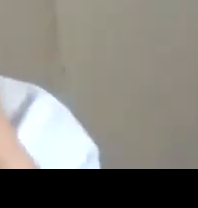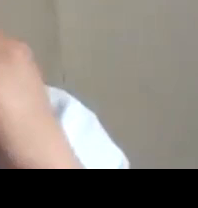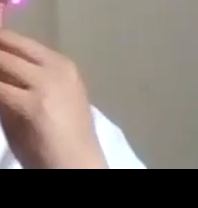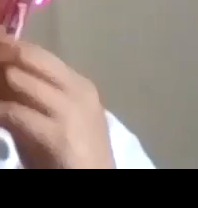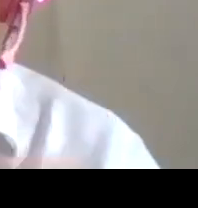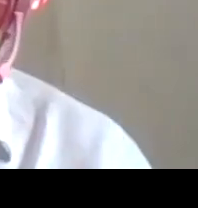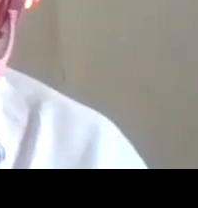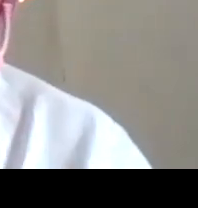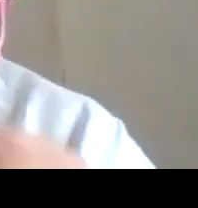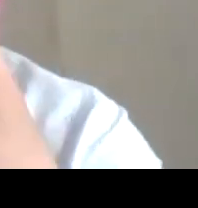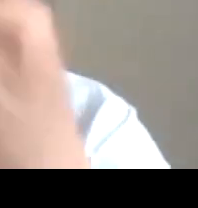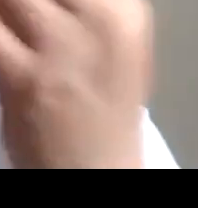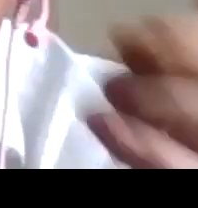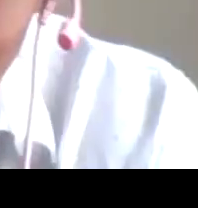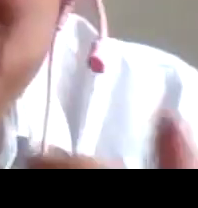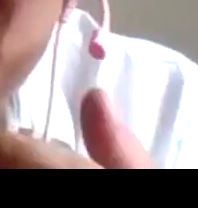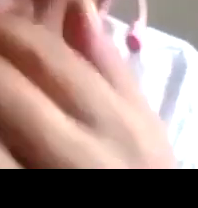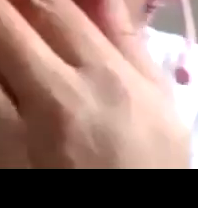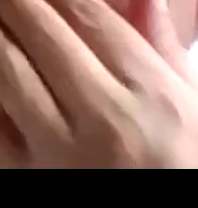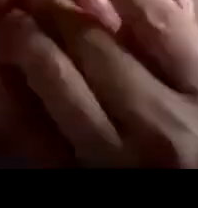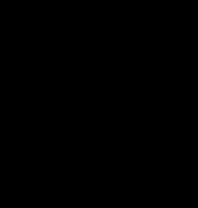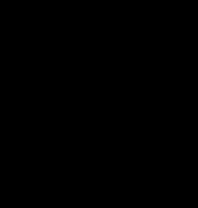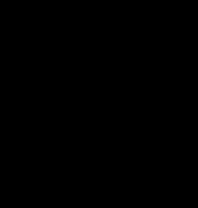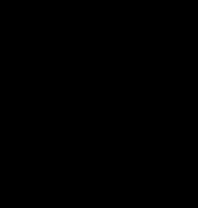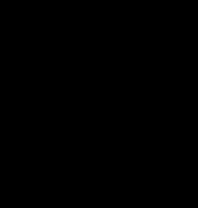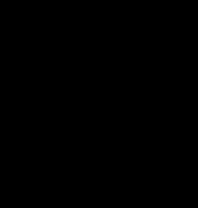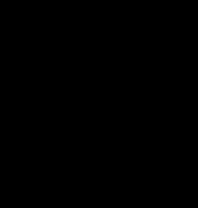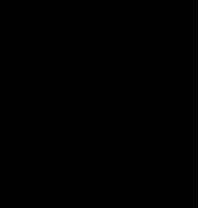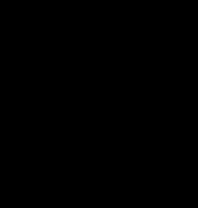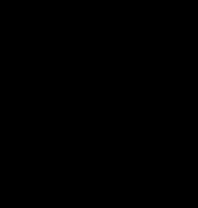Maybe I'm sick. Oh, very bad. Sorry.